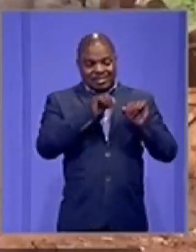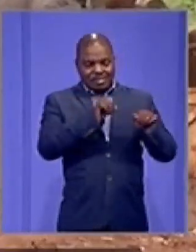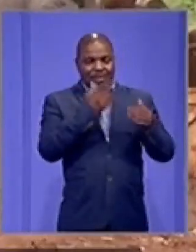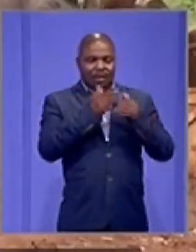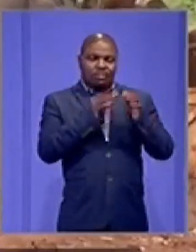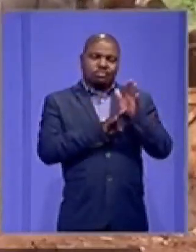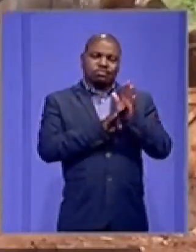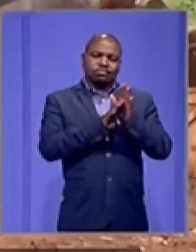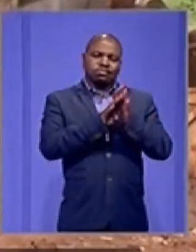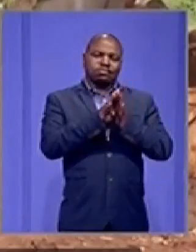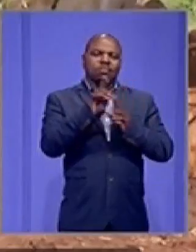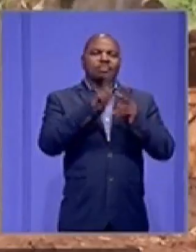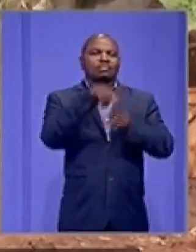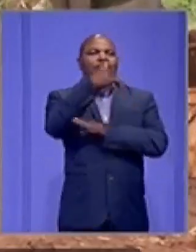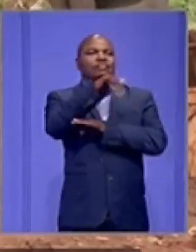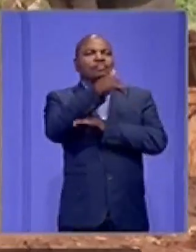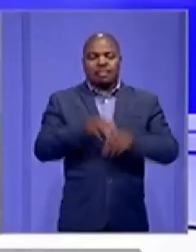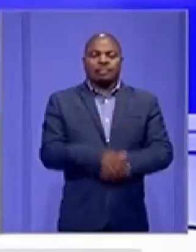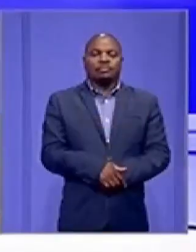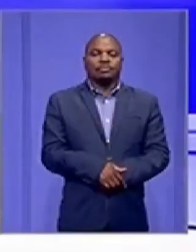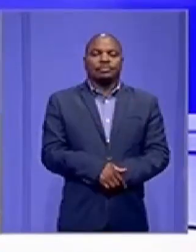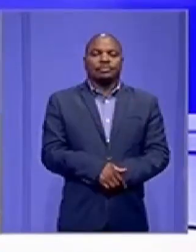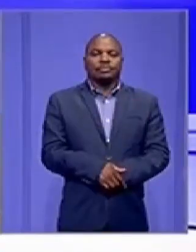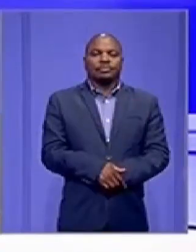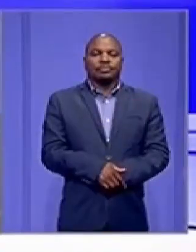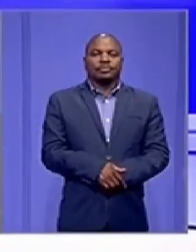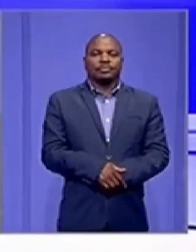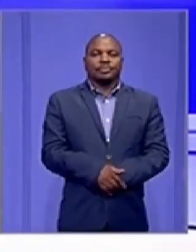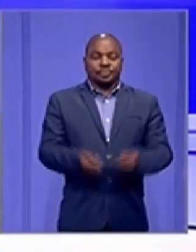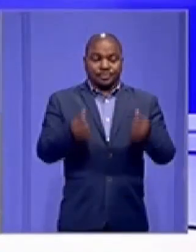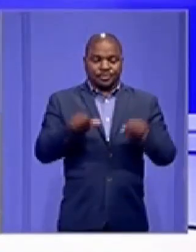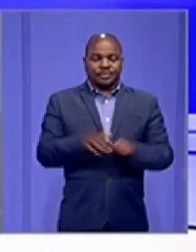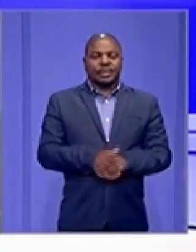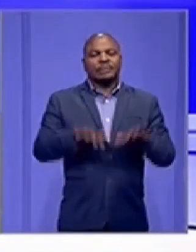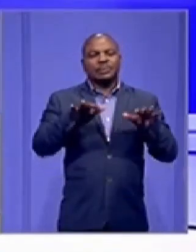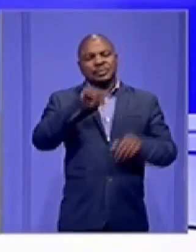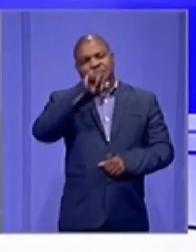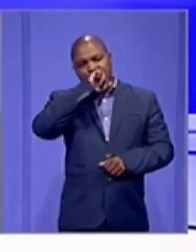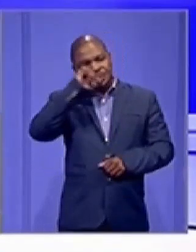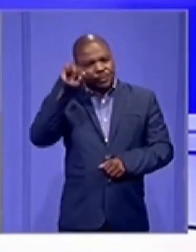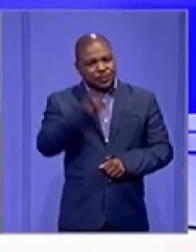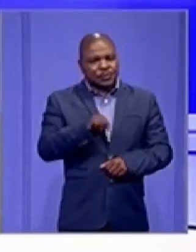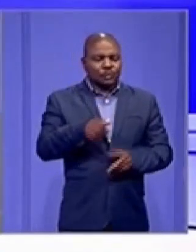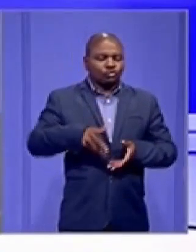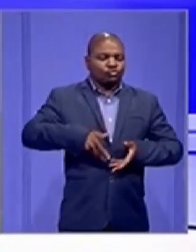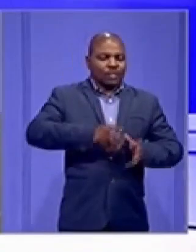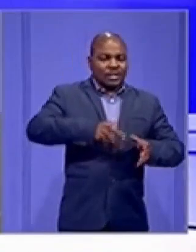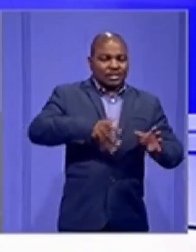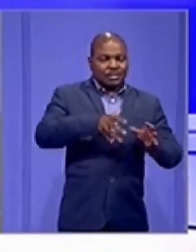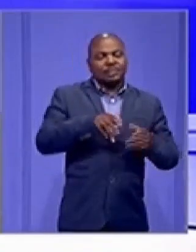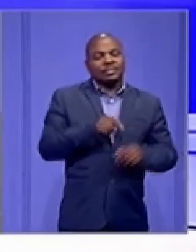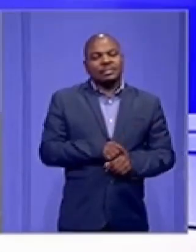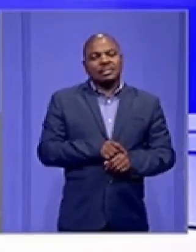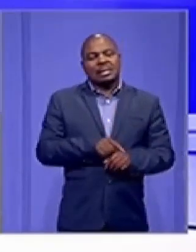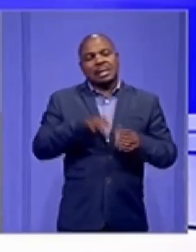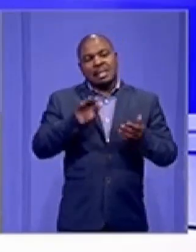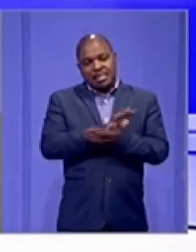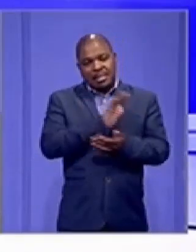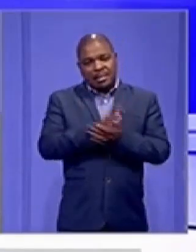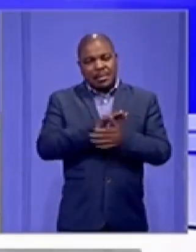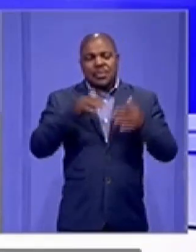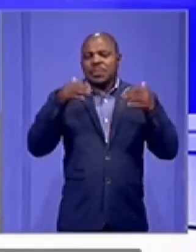ba kgona go rekišetša dinaga tša ka ntle. Go sa le bjalo barati le balatedi ba papadi ya rugby bao ba